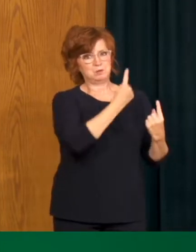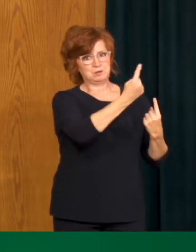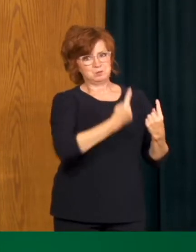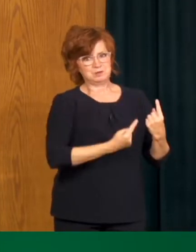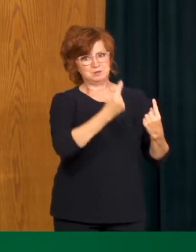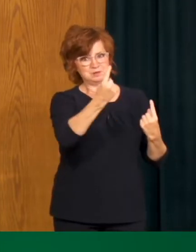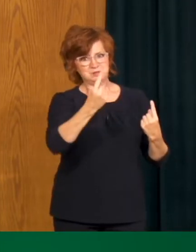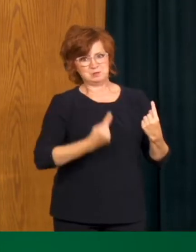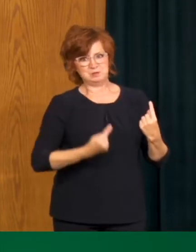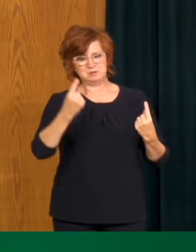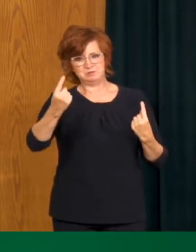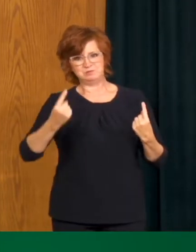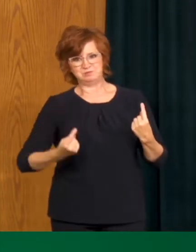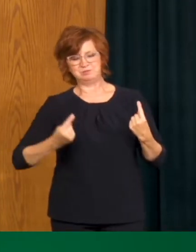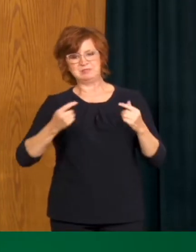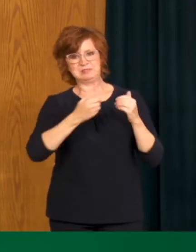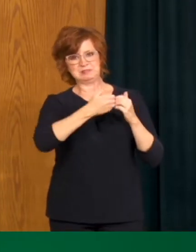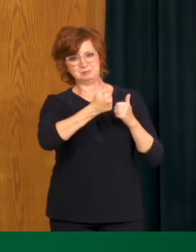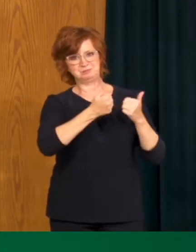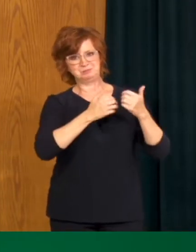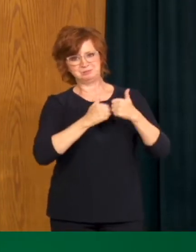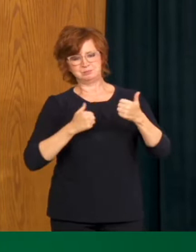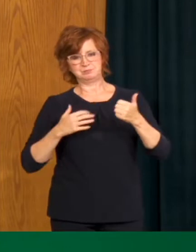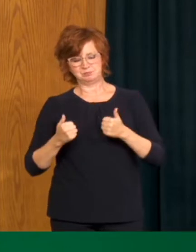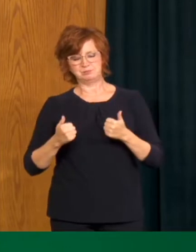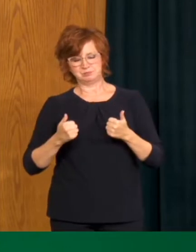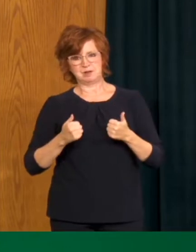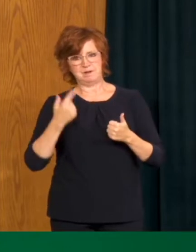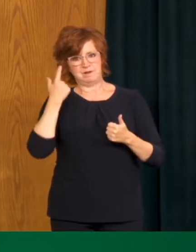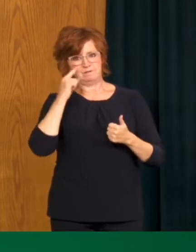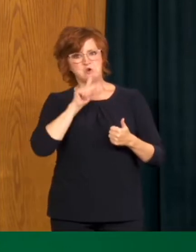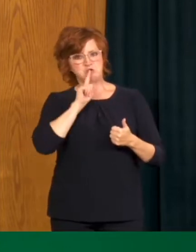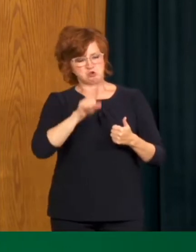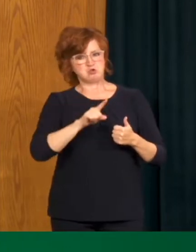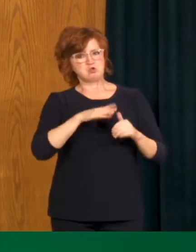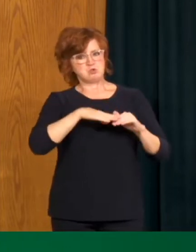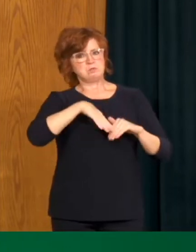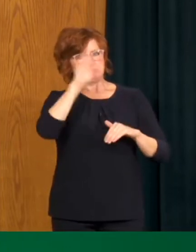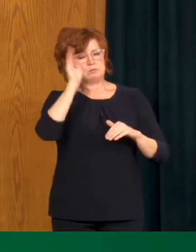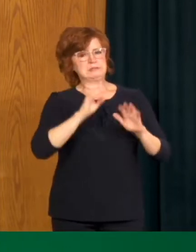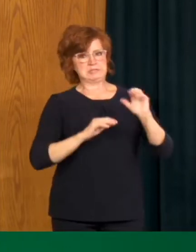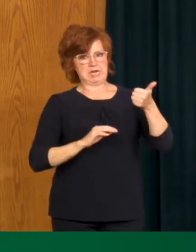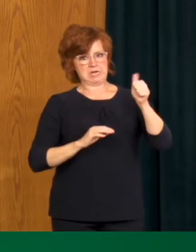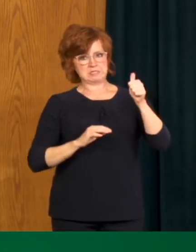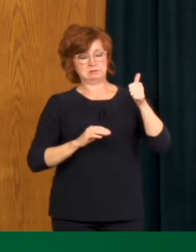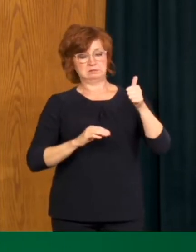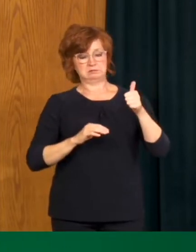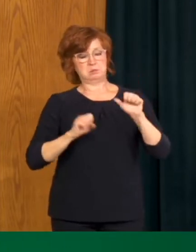both, the communal living arrangements, it's where we're seeing that contact tracing happen. So